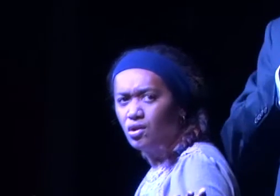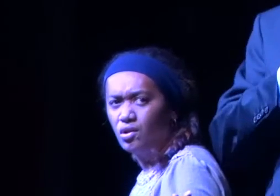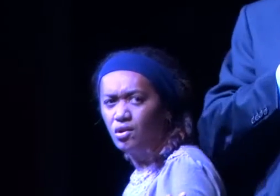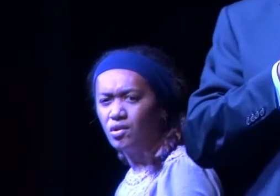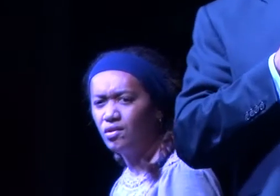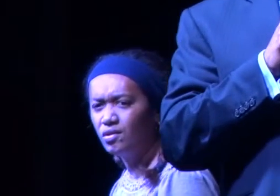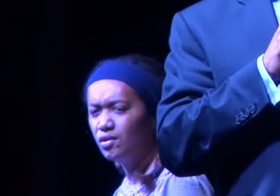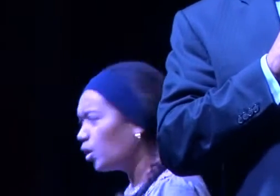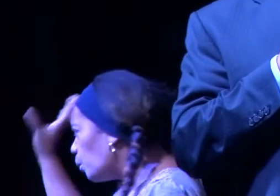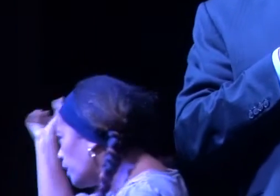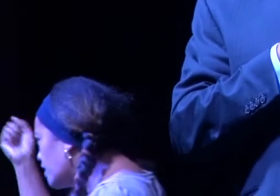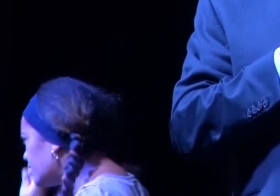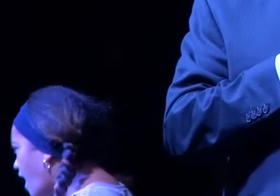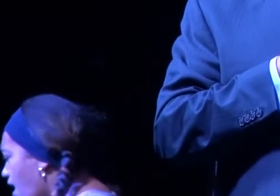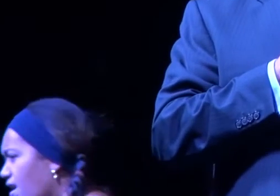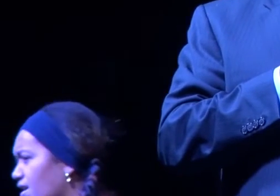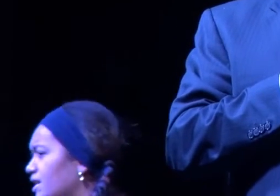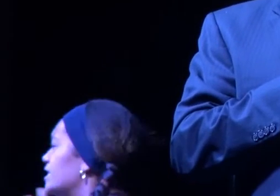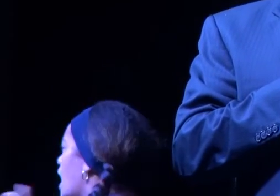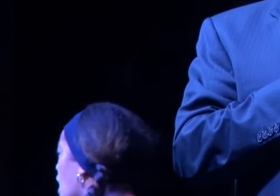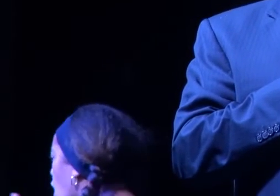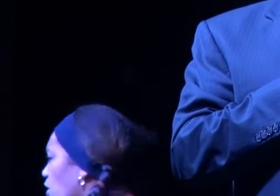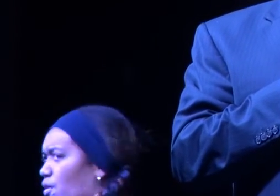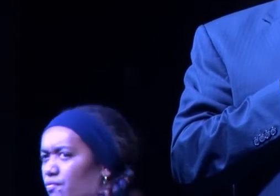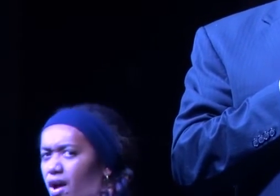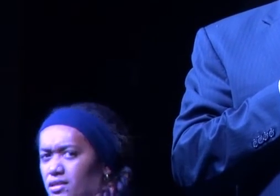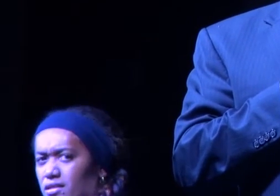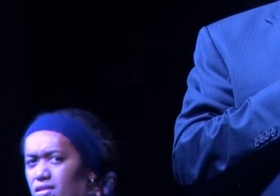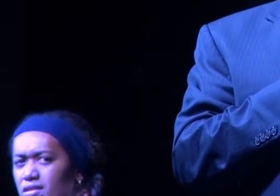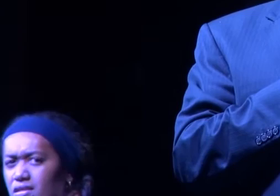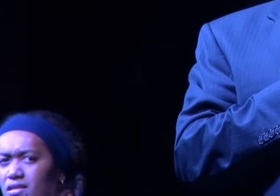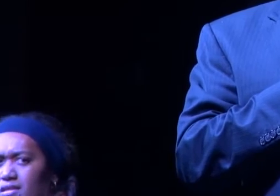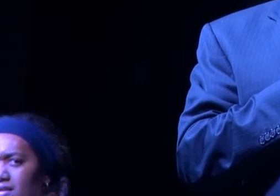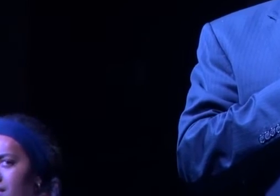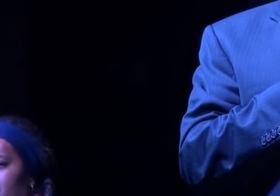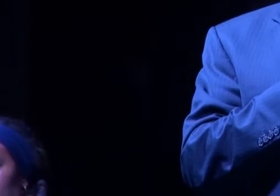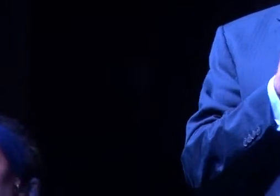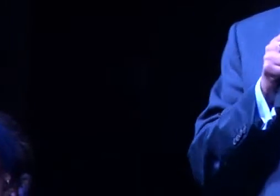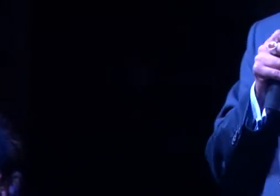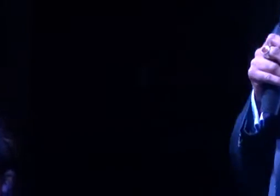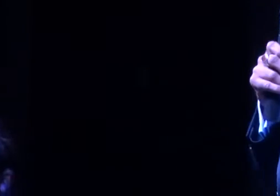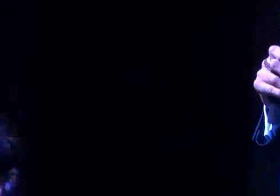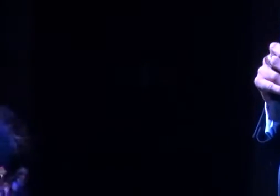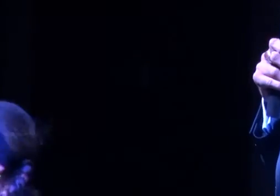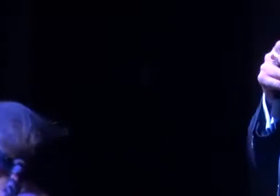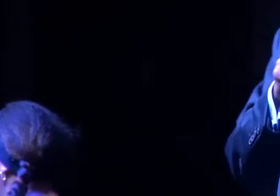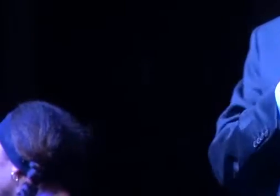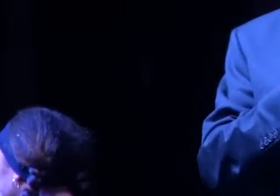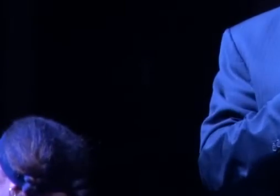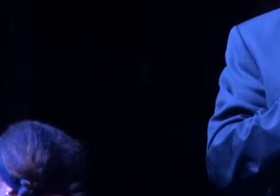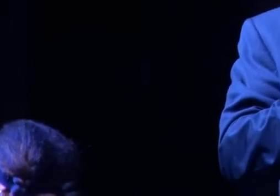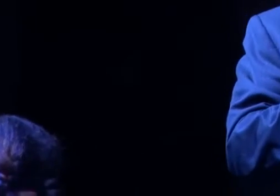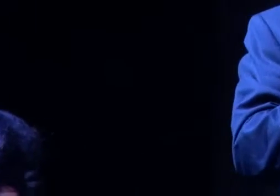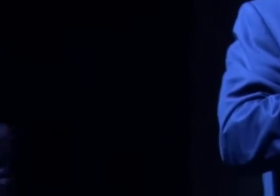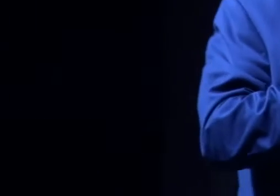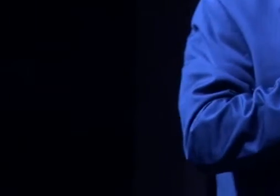listen to a long speech, but I'd like to very much acknowledge the cooperation and the funding of